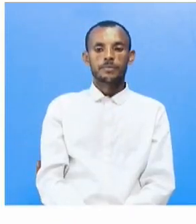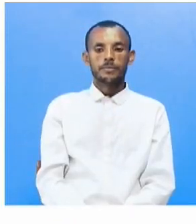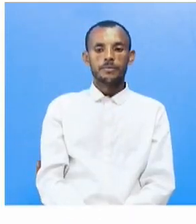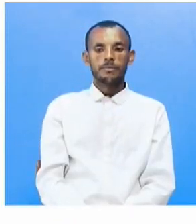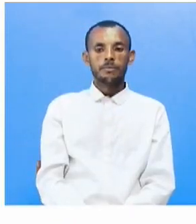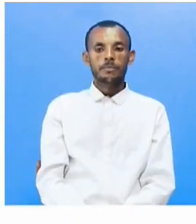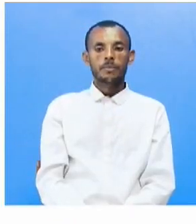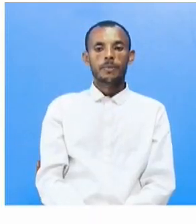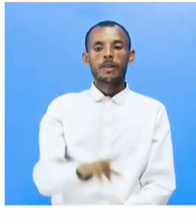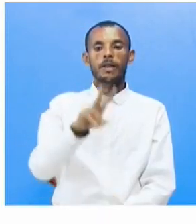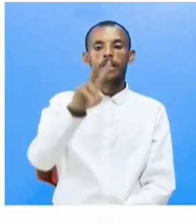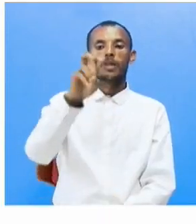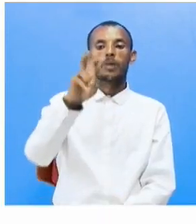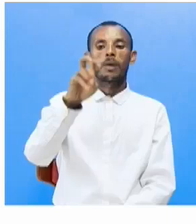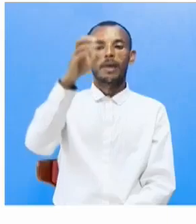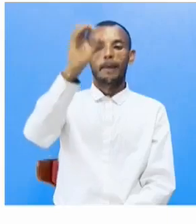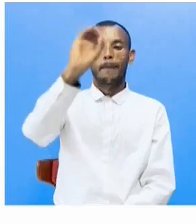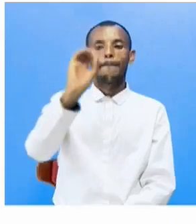20%